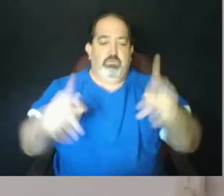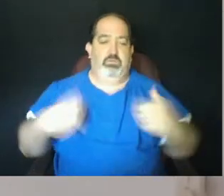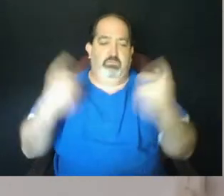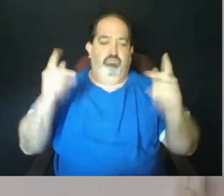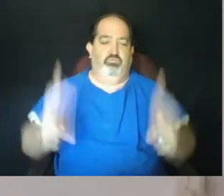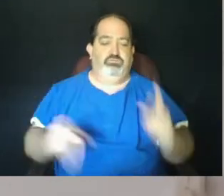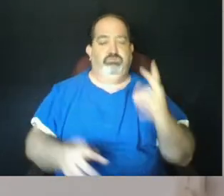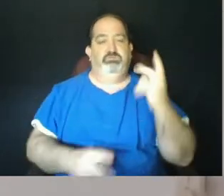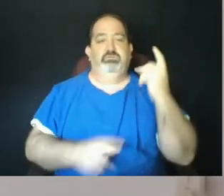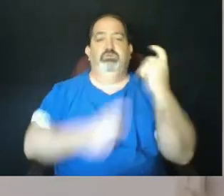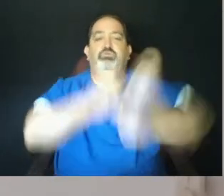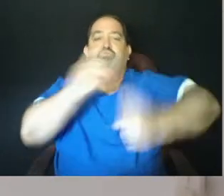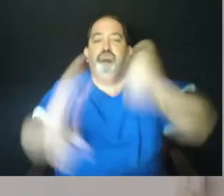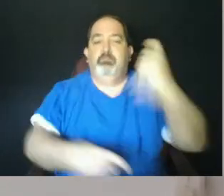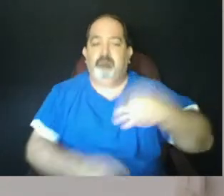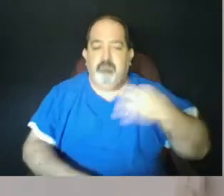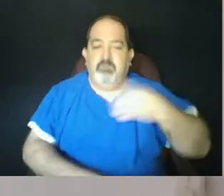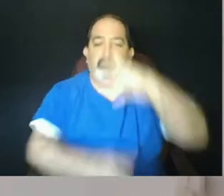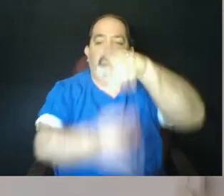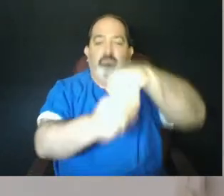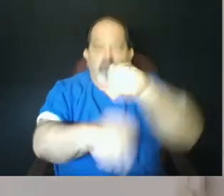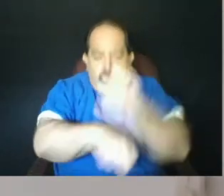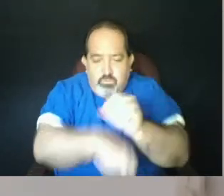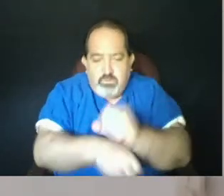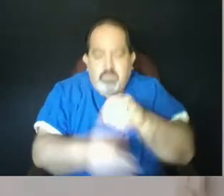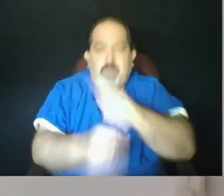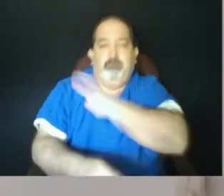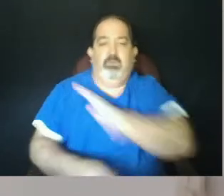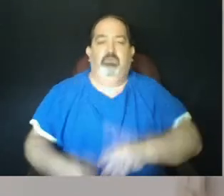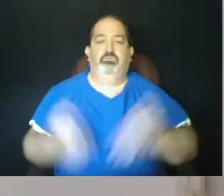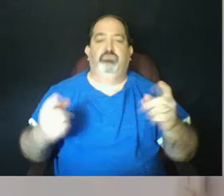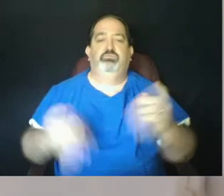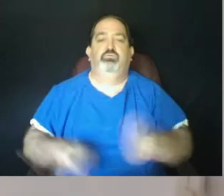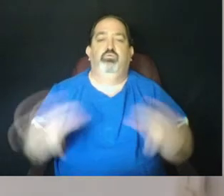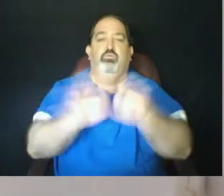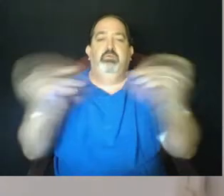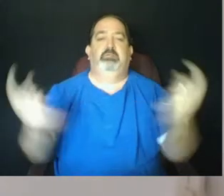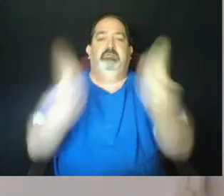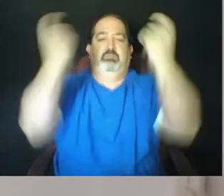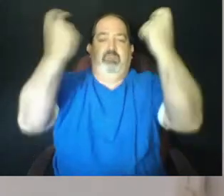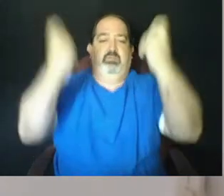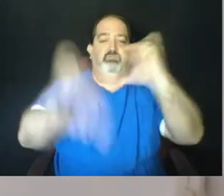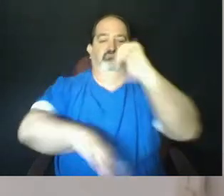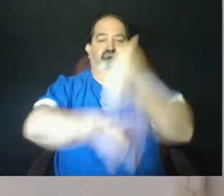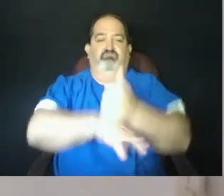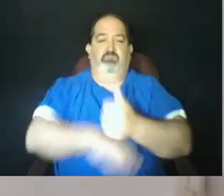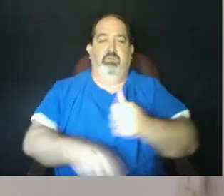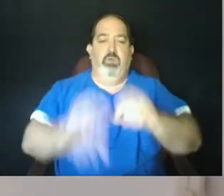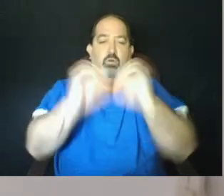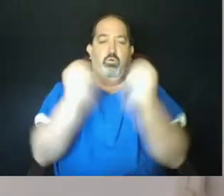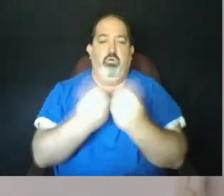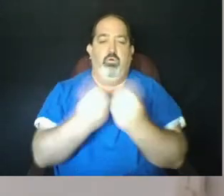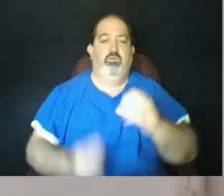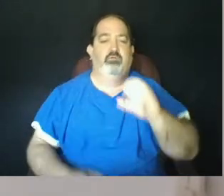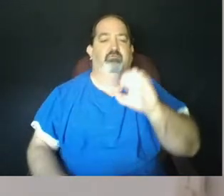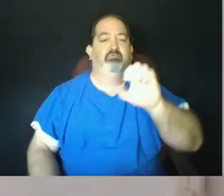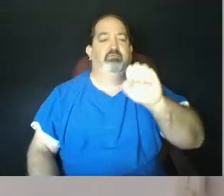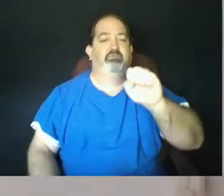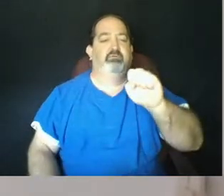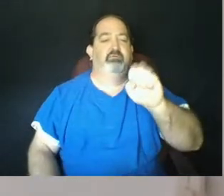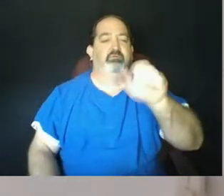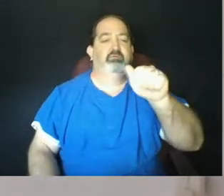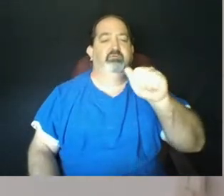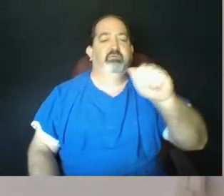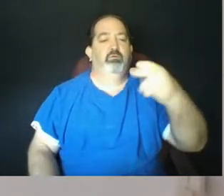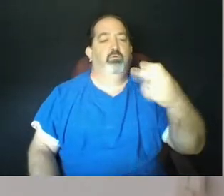exceptional contributions to the barony, this is worthy of celebration. Thus was created the Order of the Seahorse of